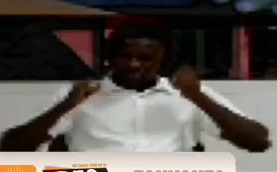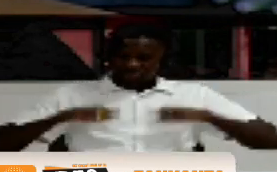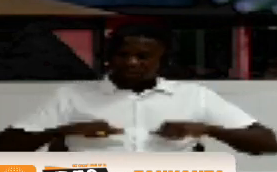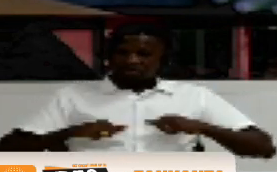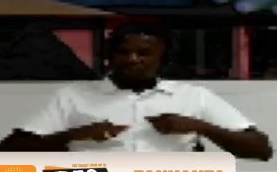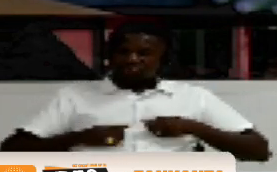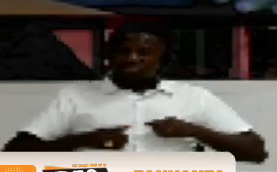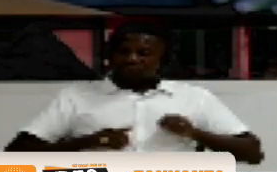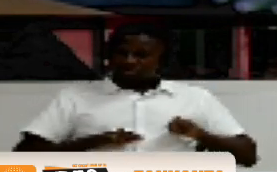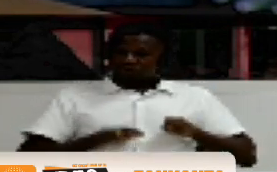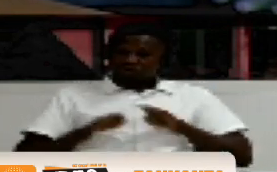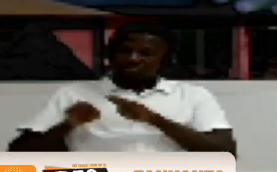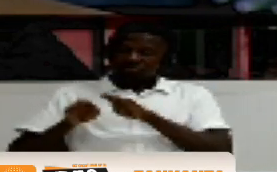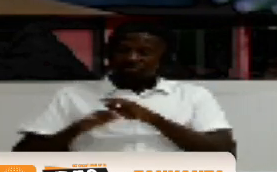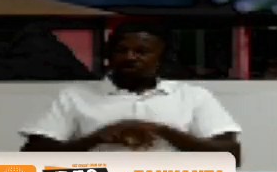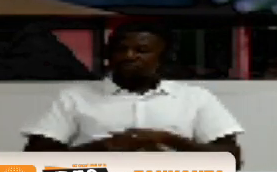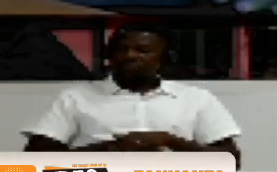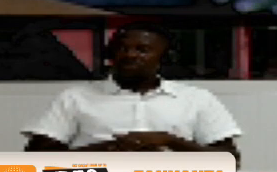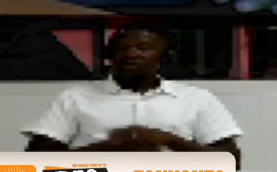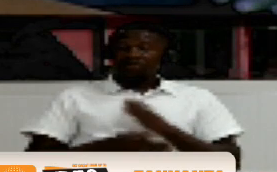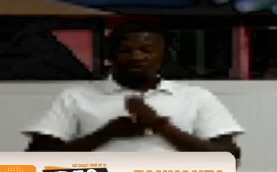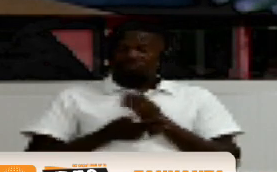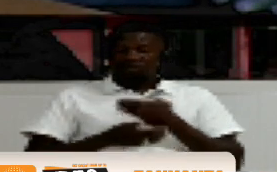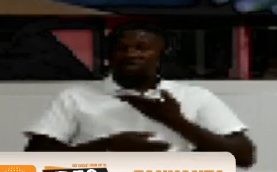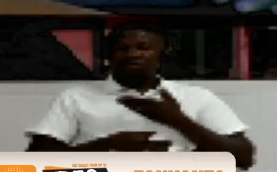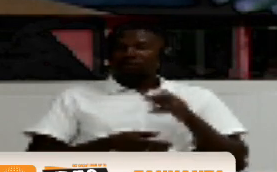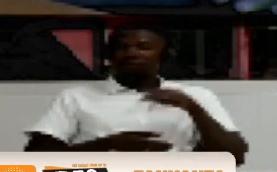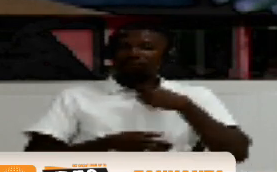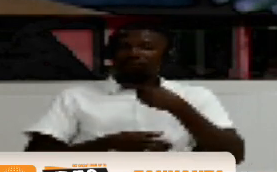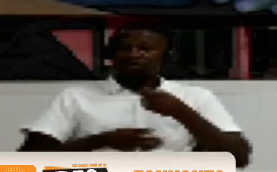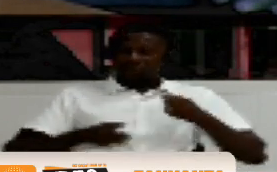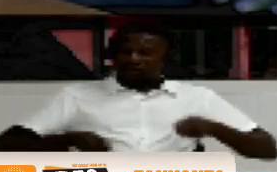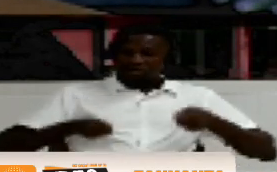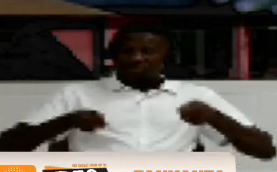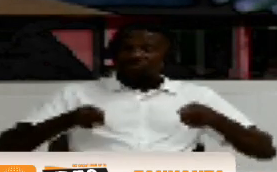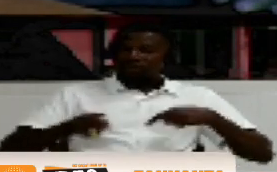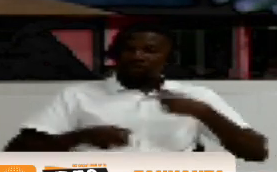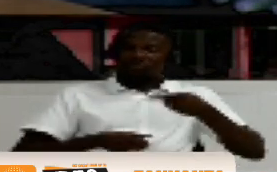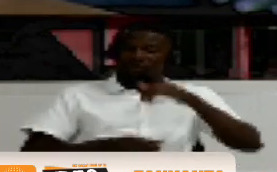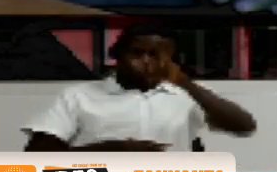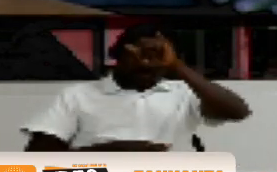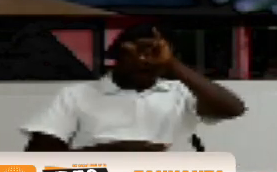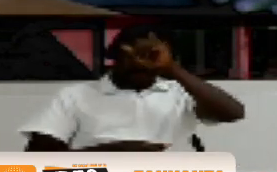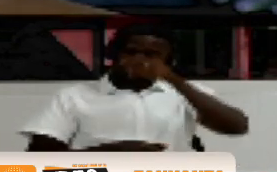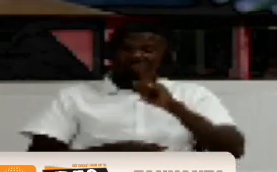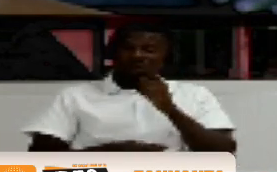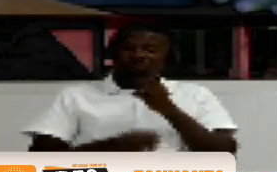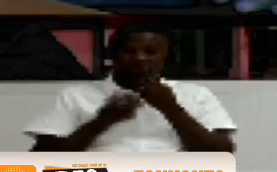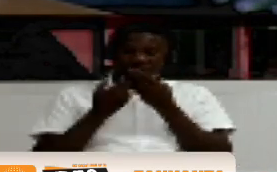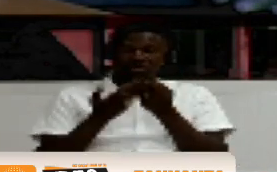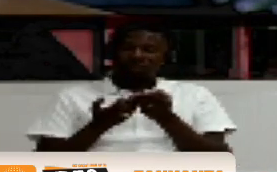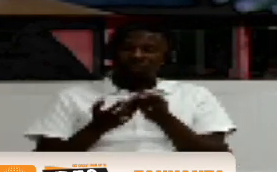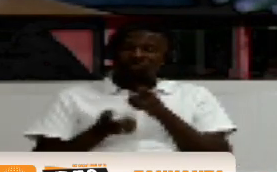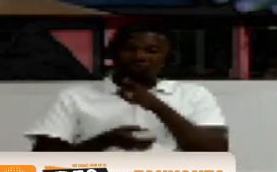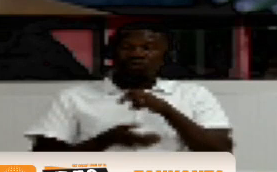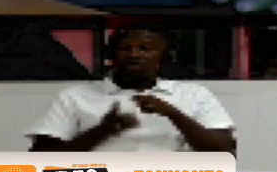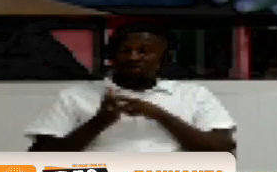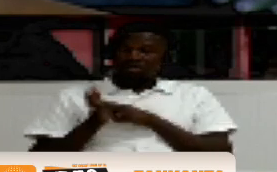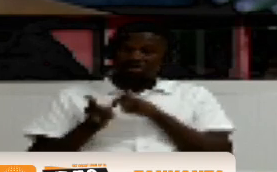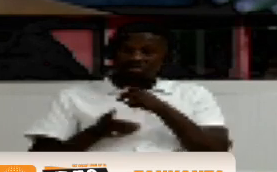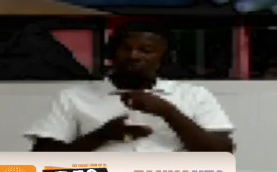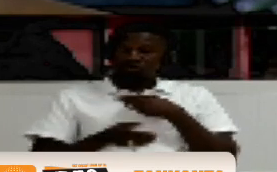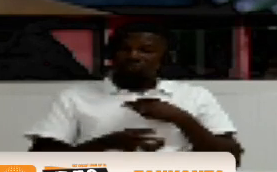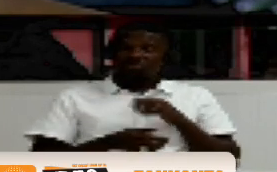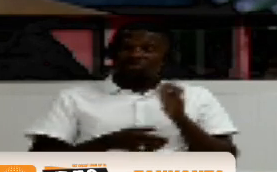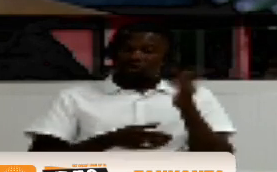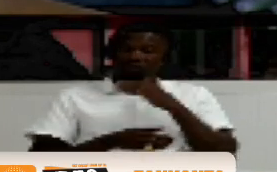I came with the crutches from Egypt. I was even using it, but that was what they said. You need this, you need to be coming